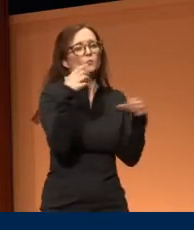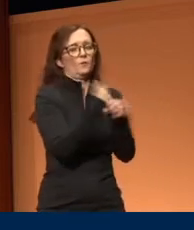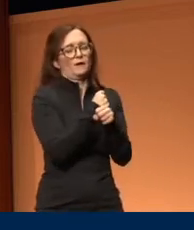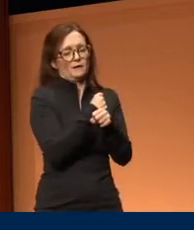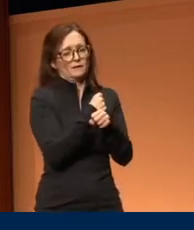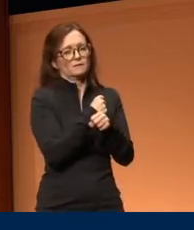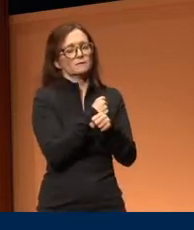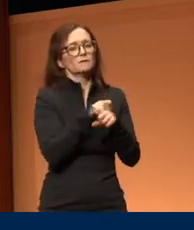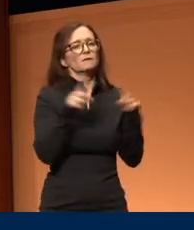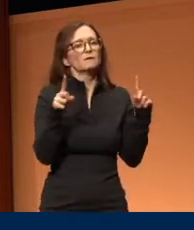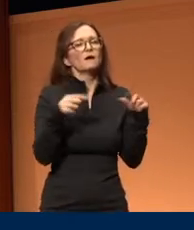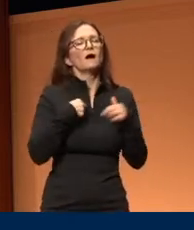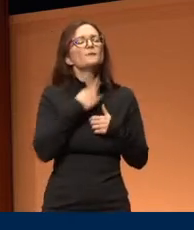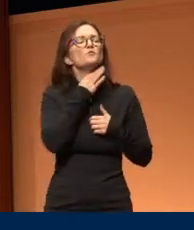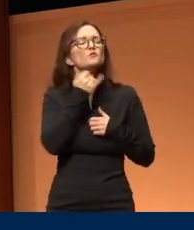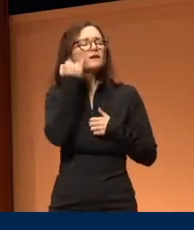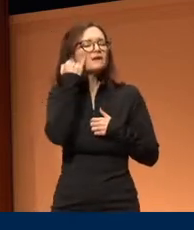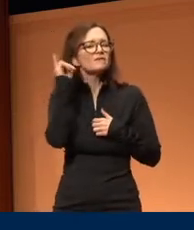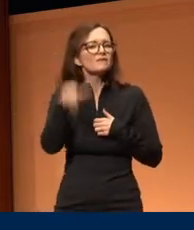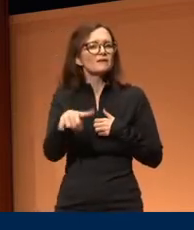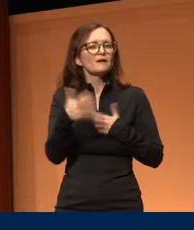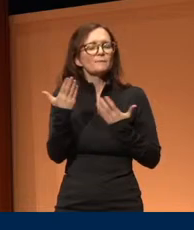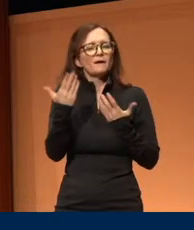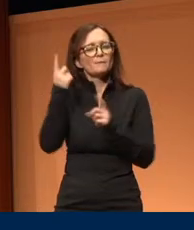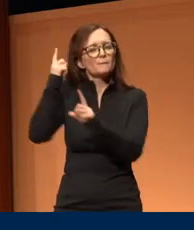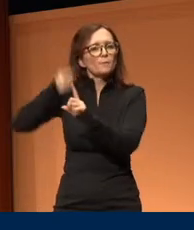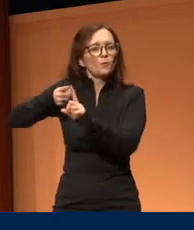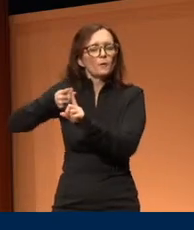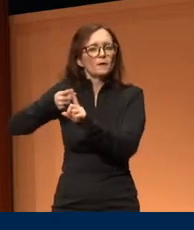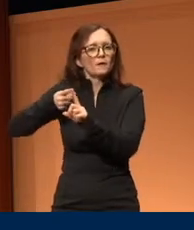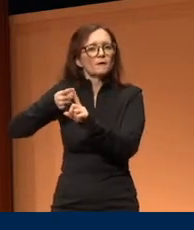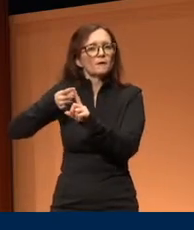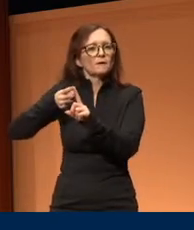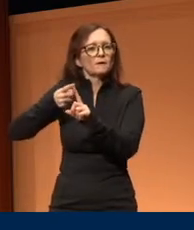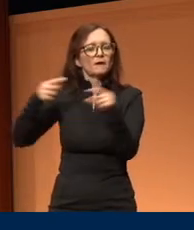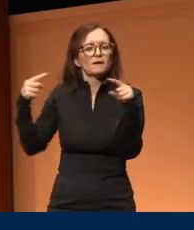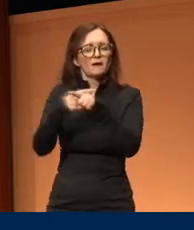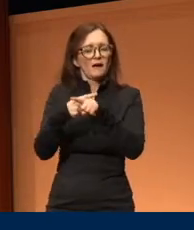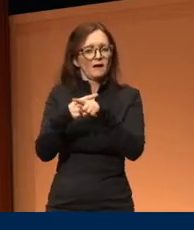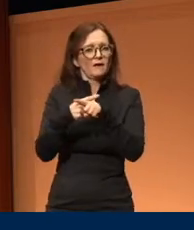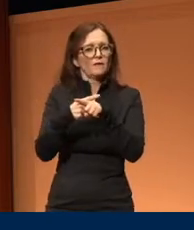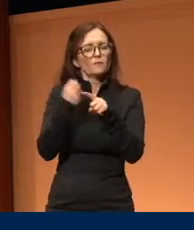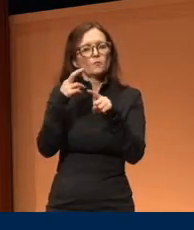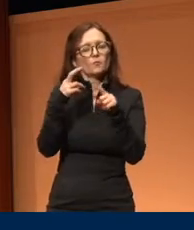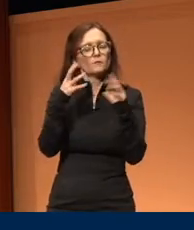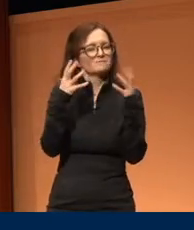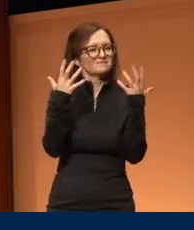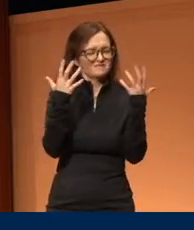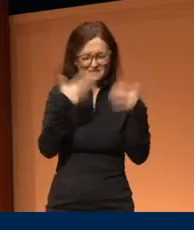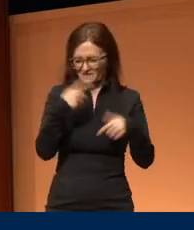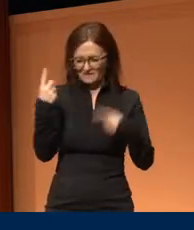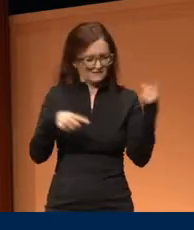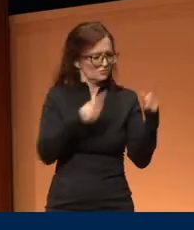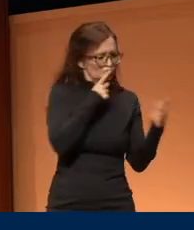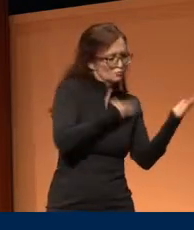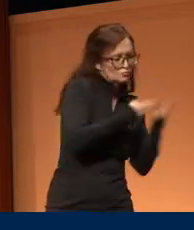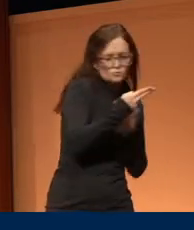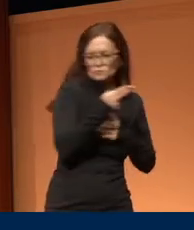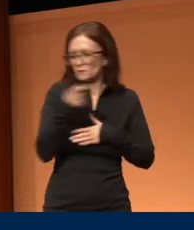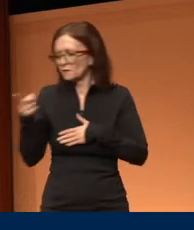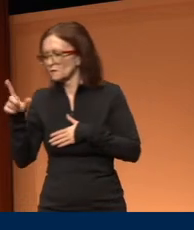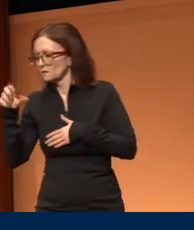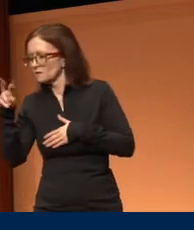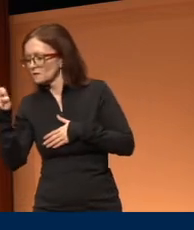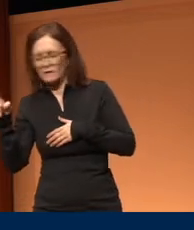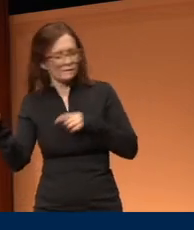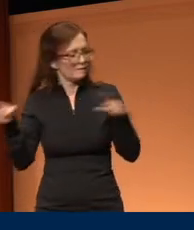So I'm wondering if that maybe points to a sort of conflict or a tension between like the truth orientation and love on the